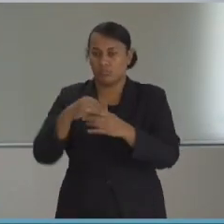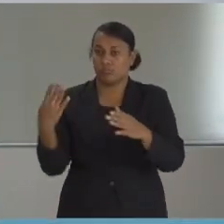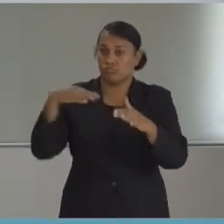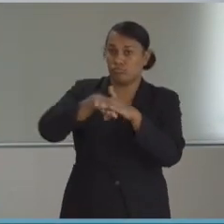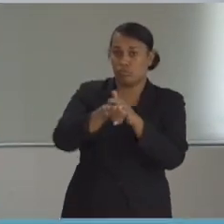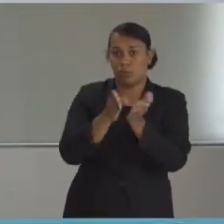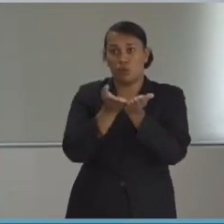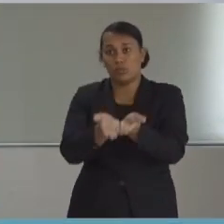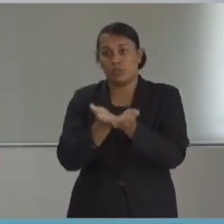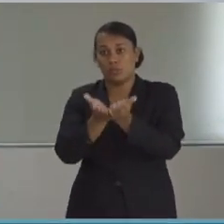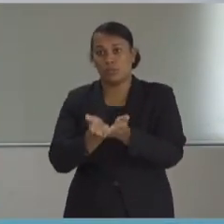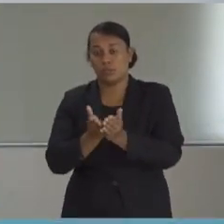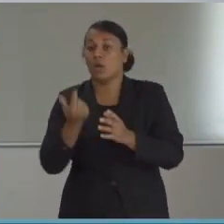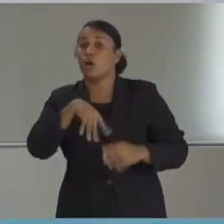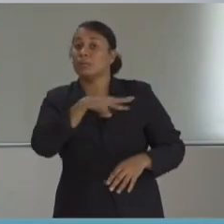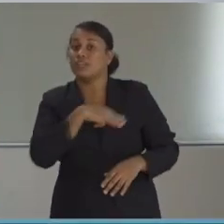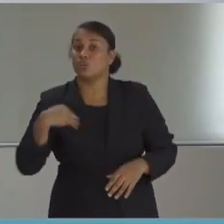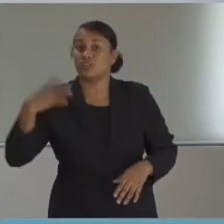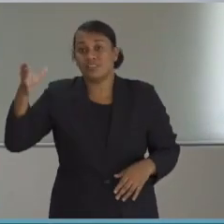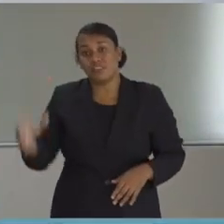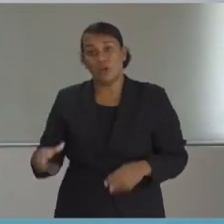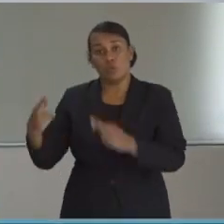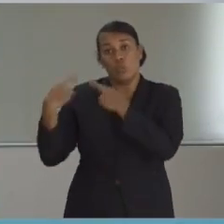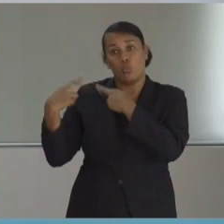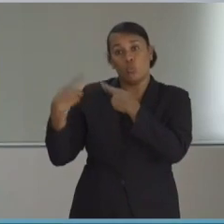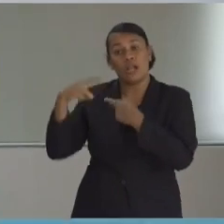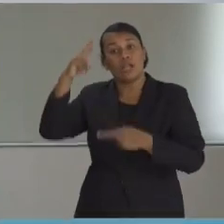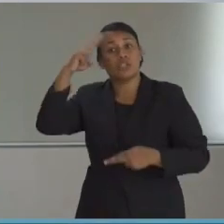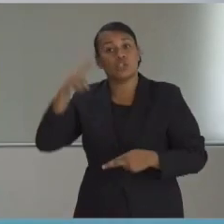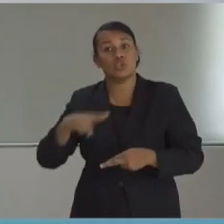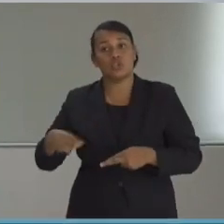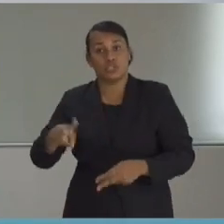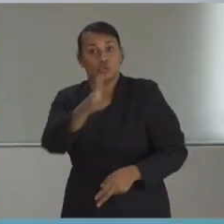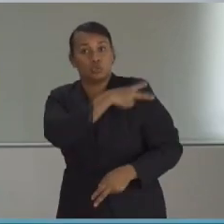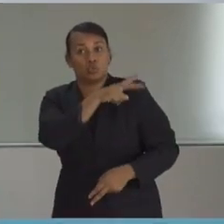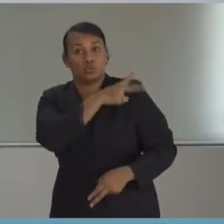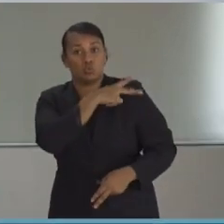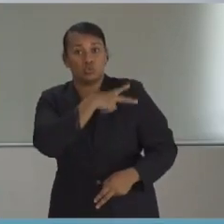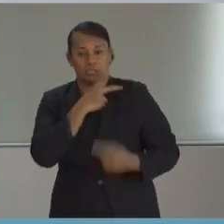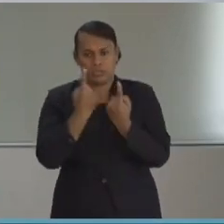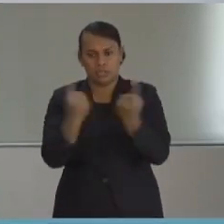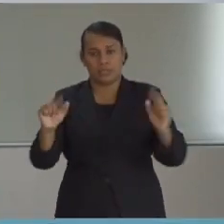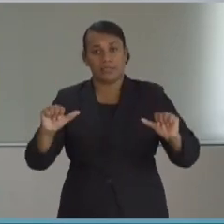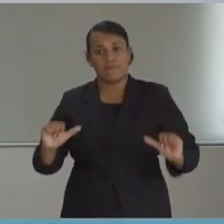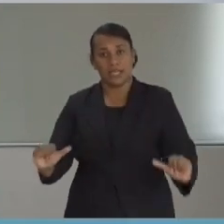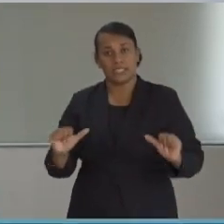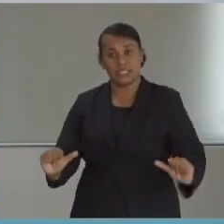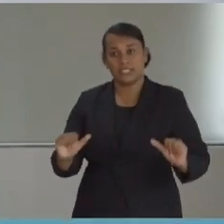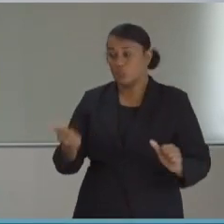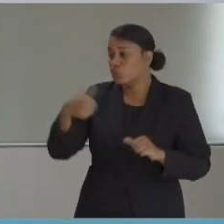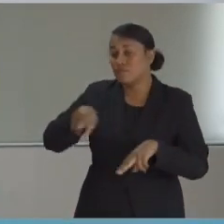responsible for national security. Let me highlight the fact that both the Fiji Police Force